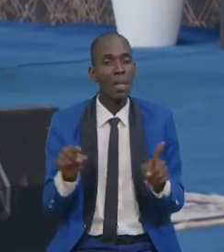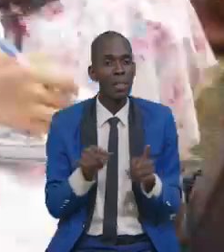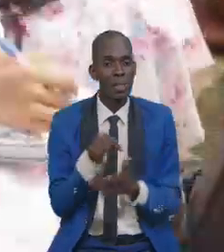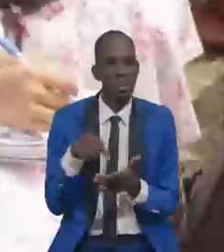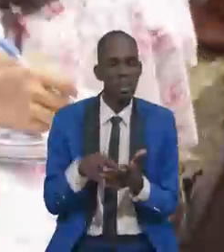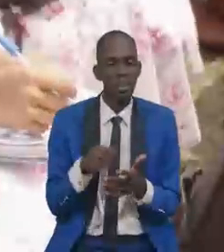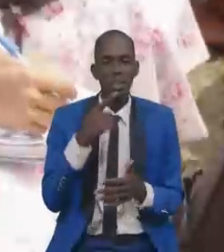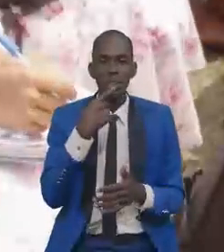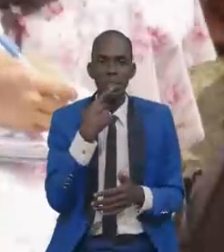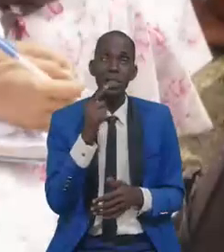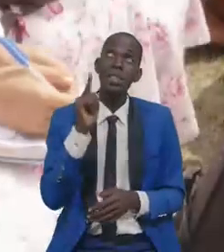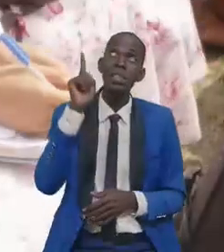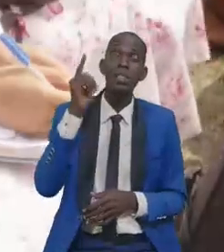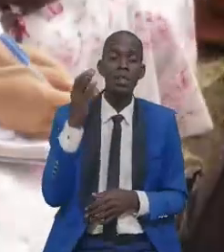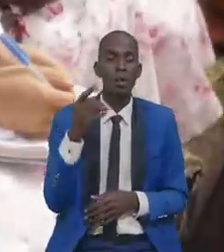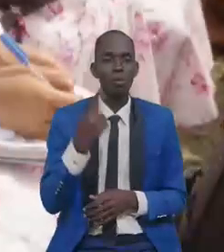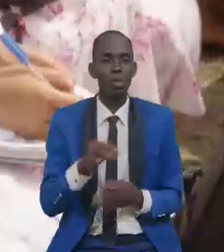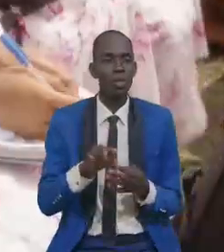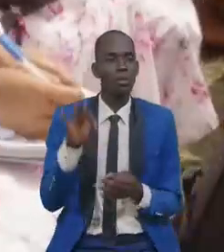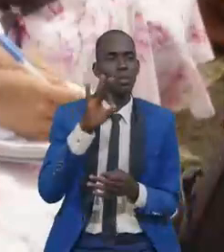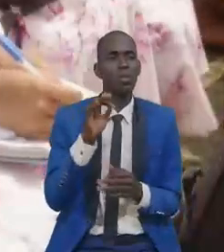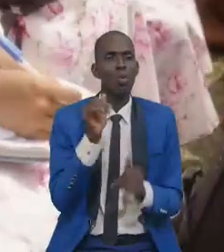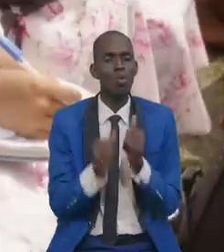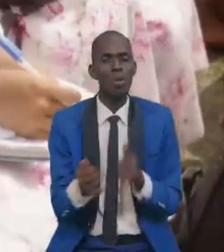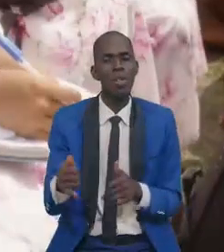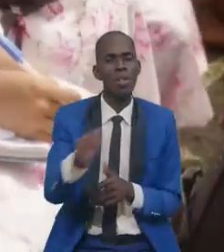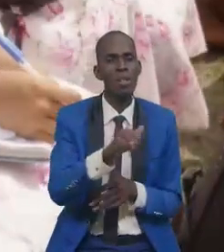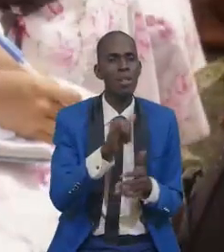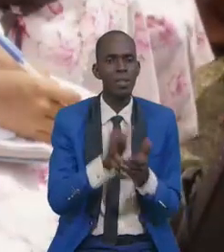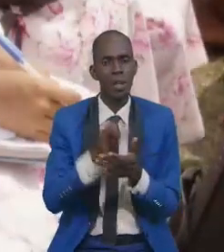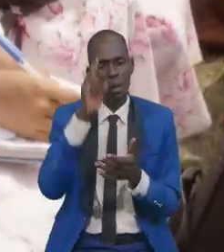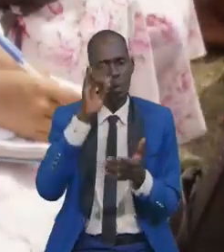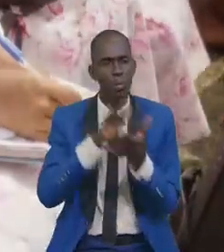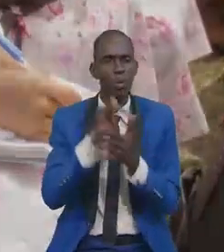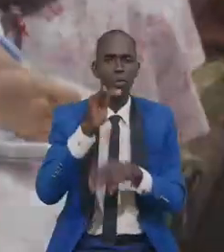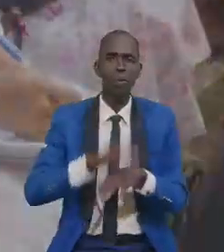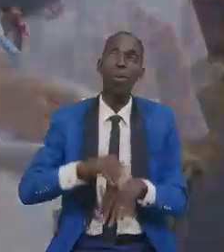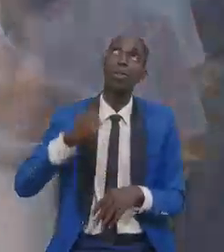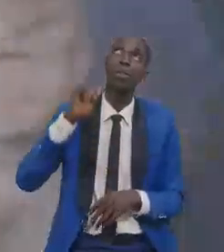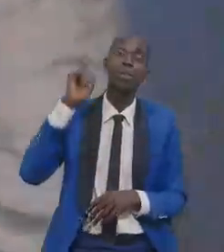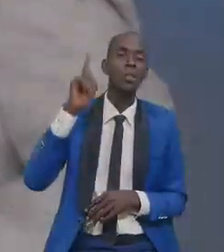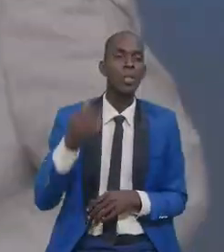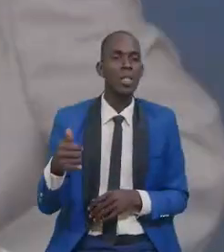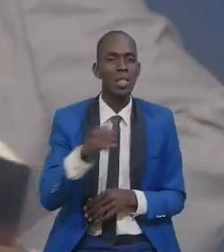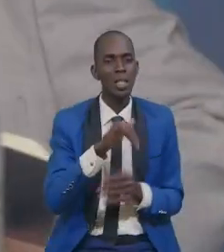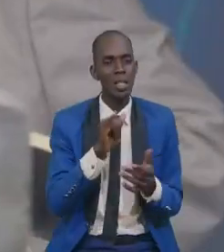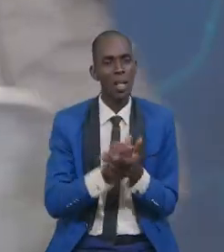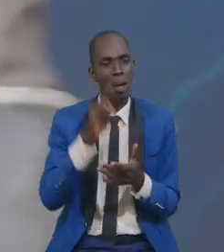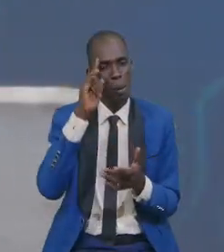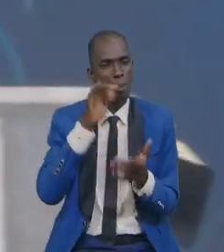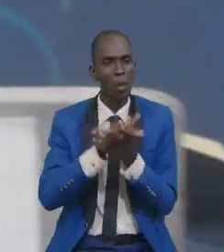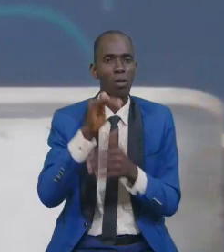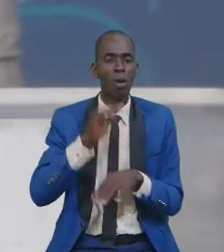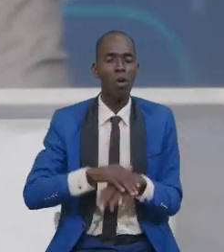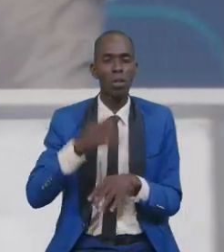the Spirit, which they that believe on him, they that believe on the